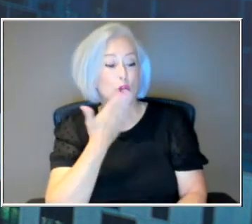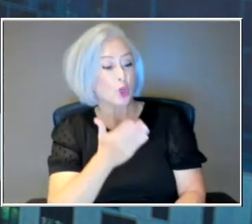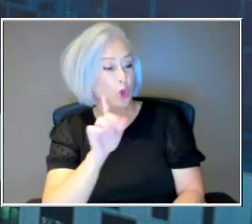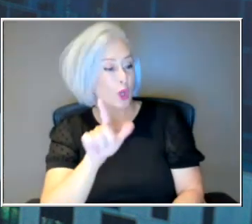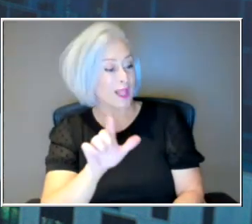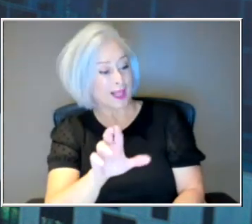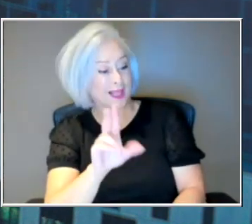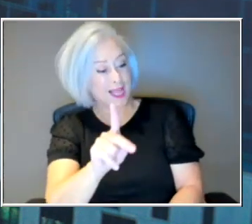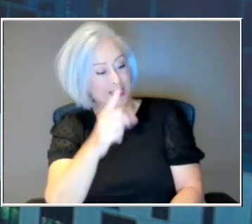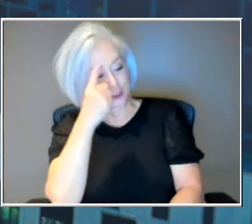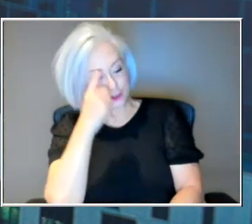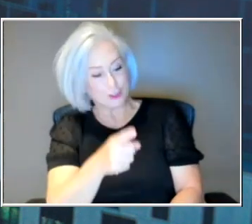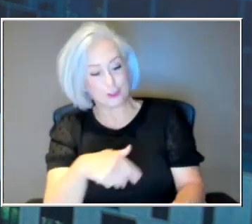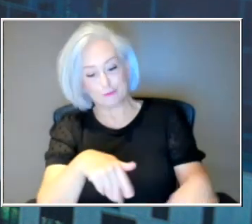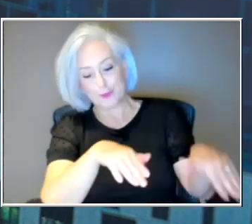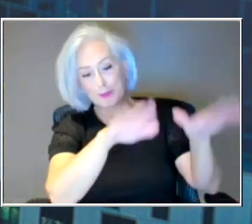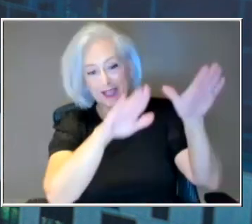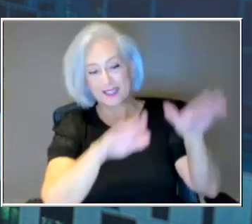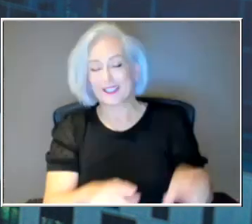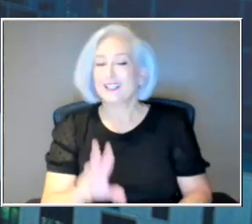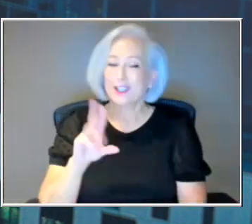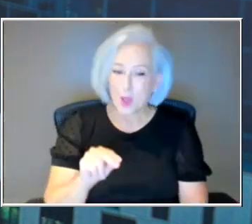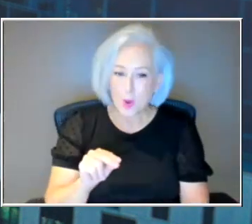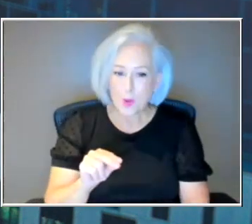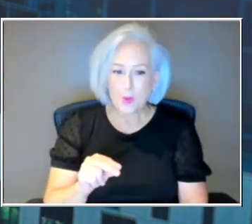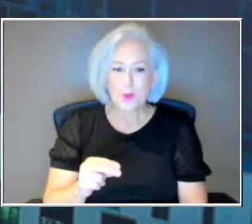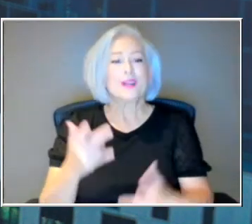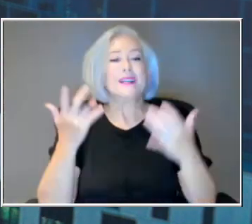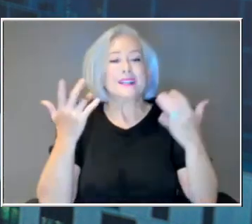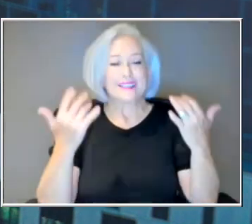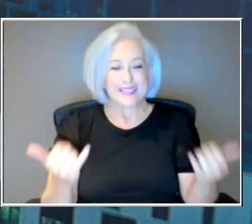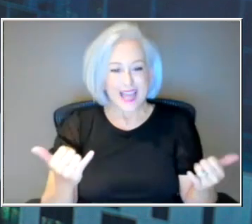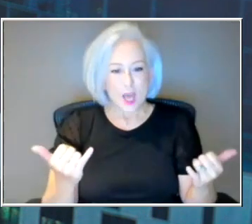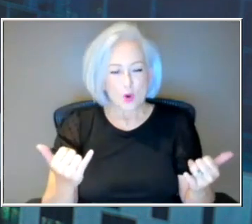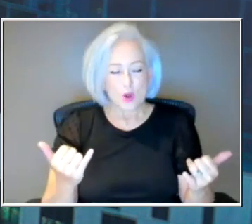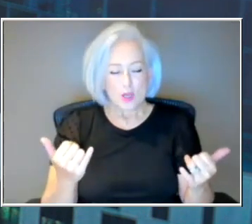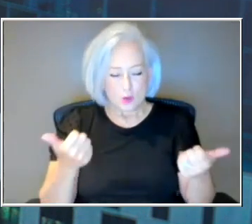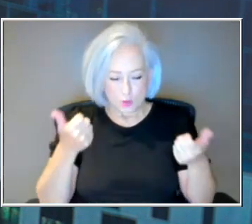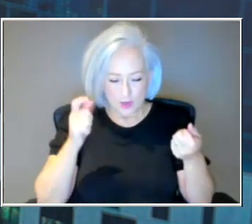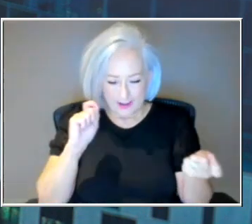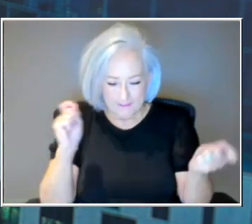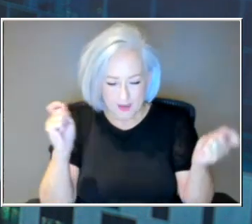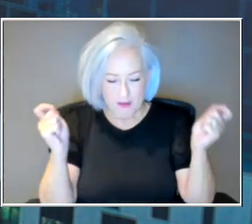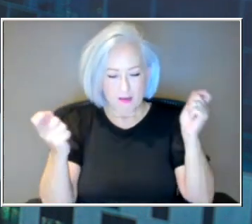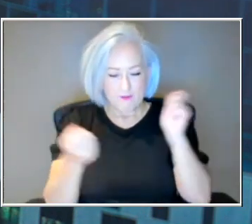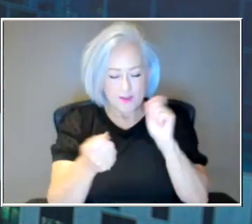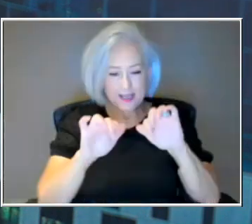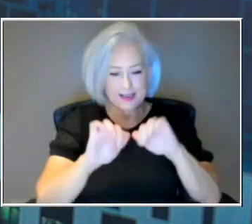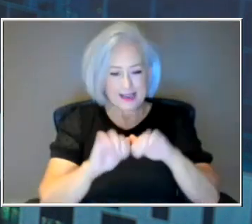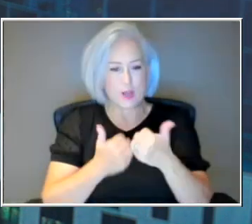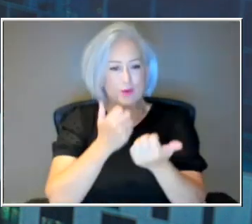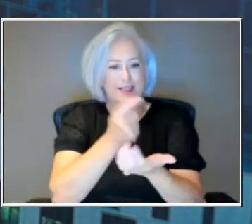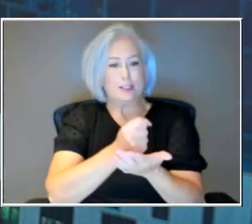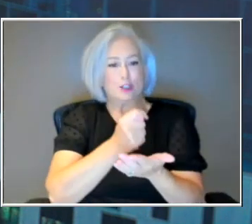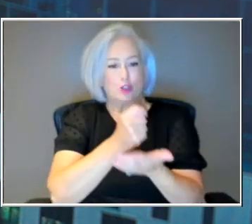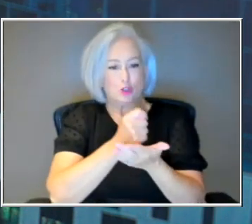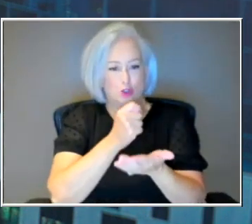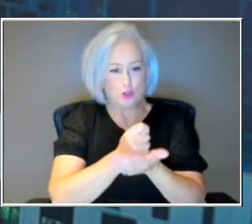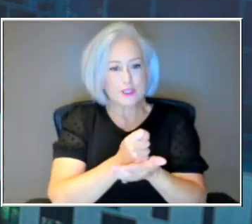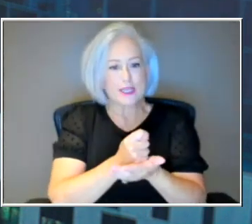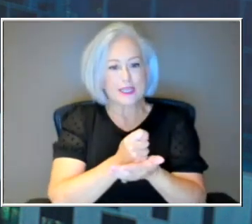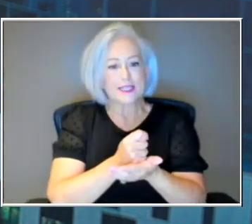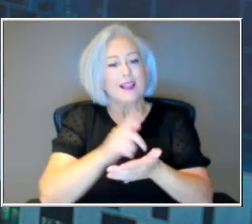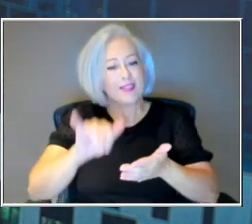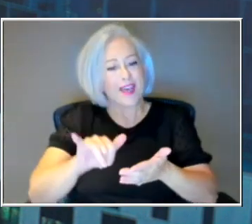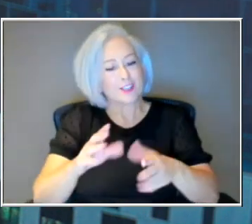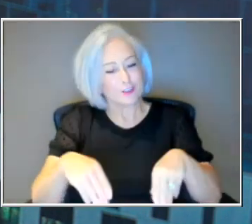But we're evolving with regard to our understanding and treatments, and I think that should be, it should inspire hope amongst patients